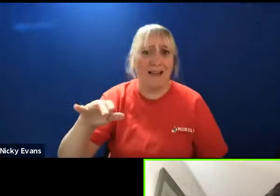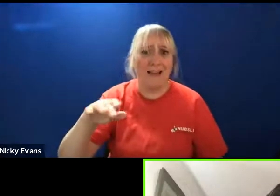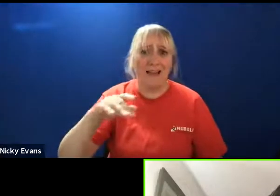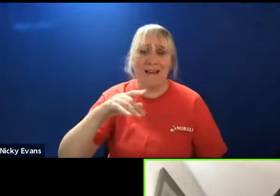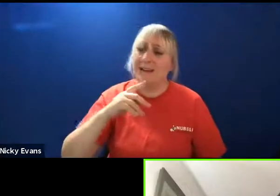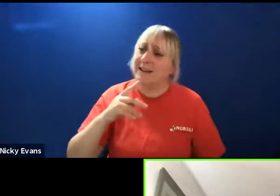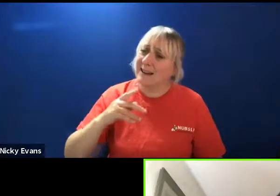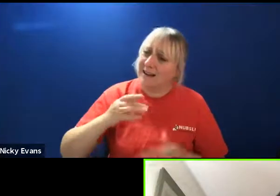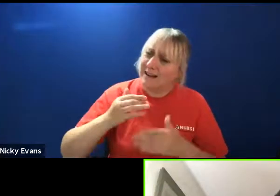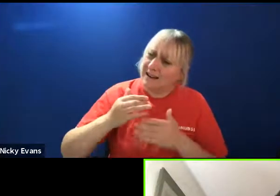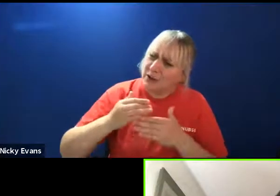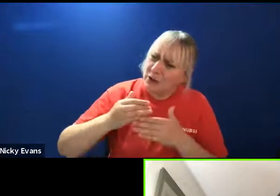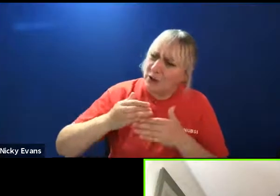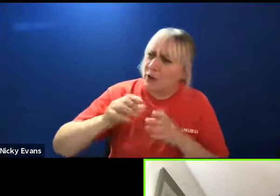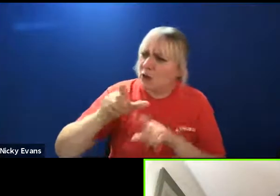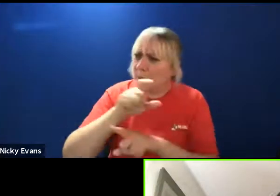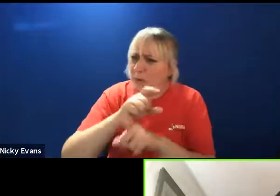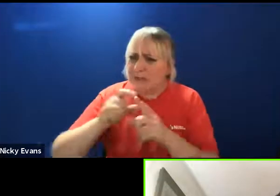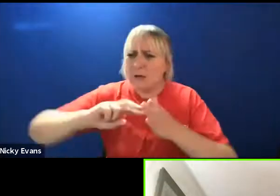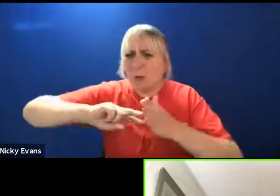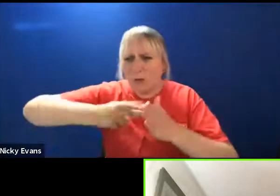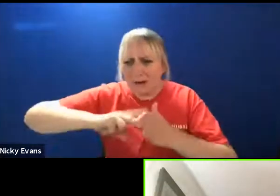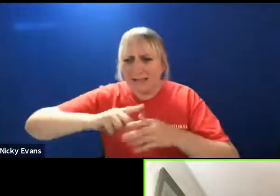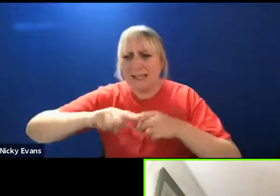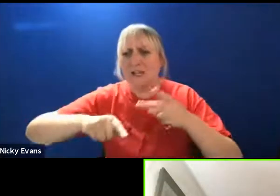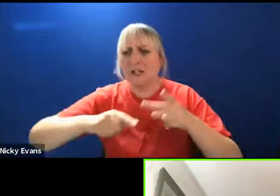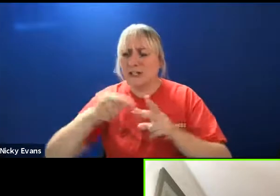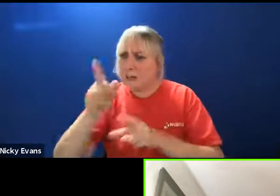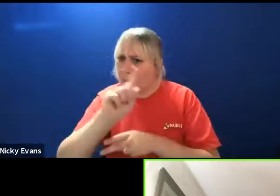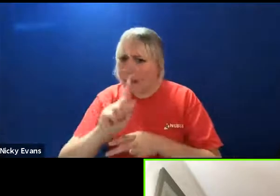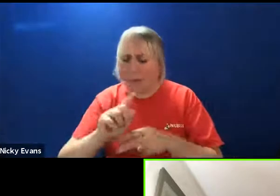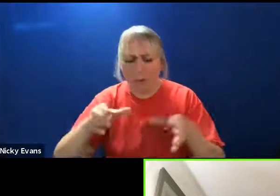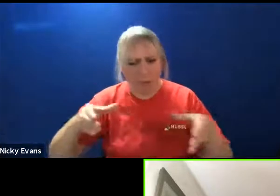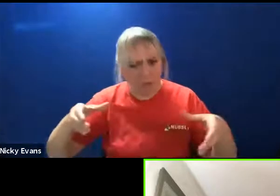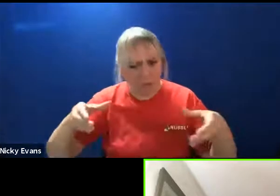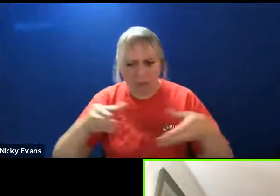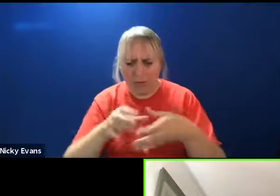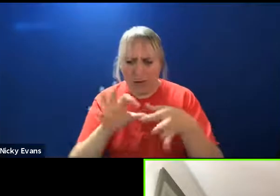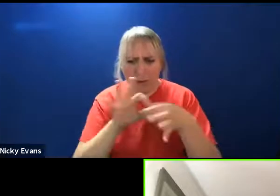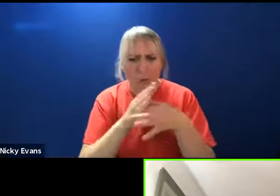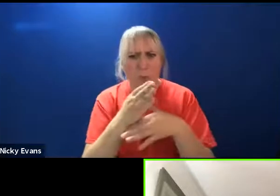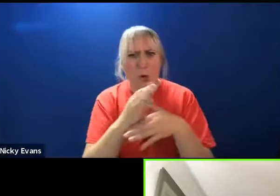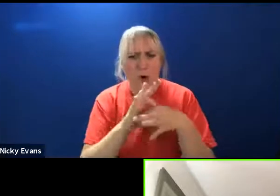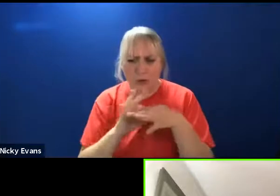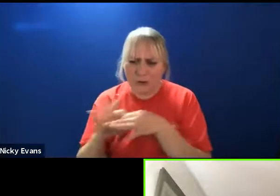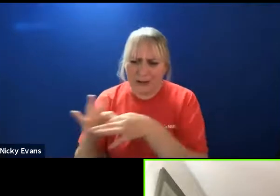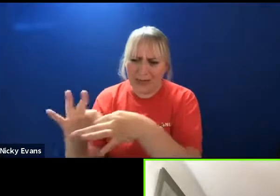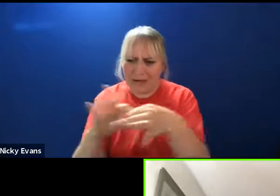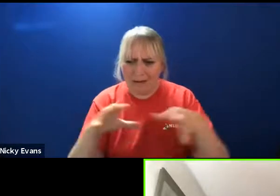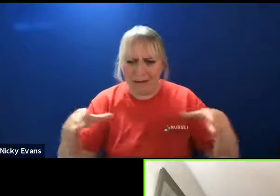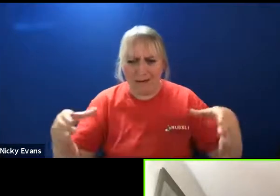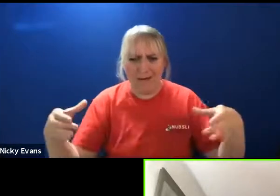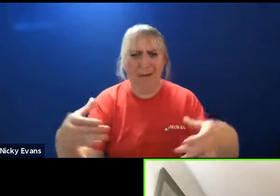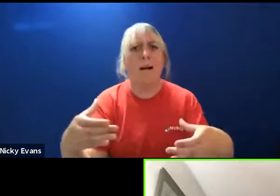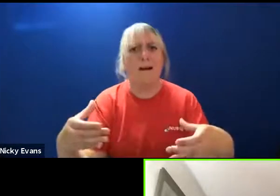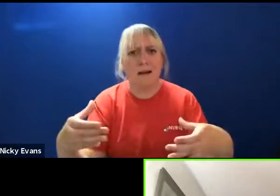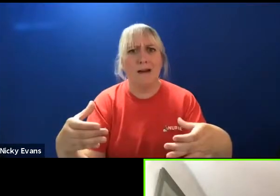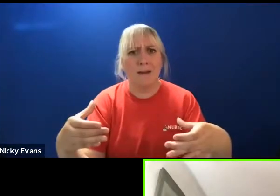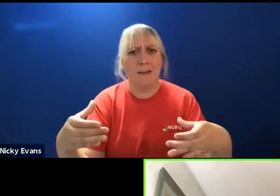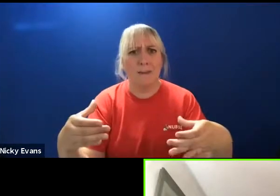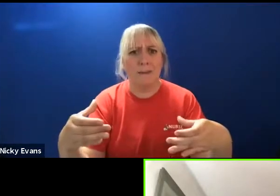community organizations and people in communities were banding together to support each other. That's absolutely demonstrated in the way that